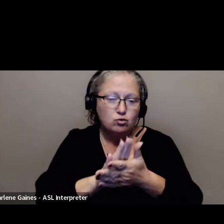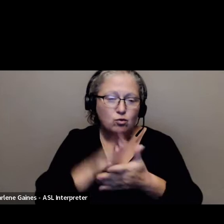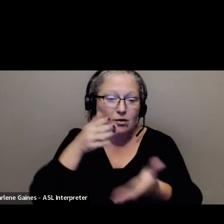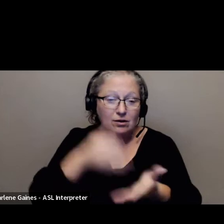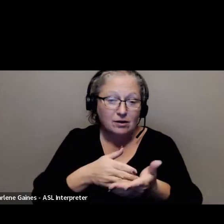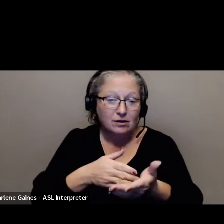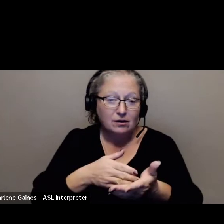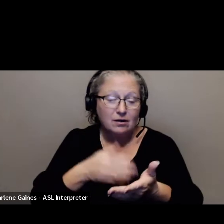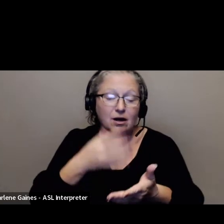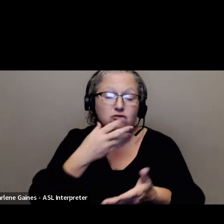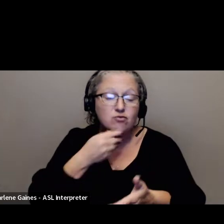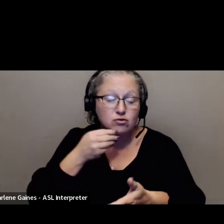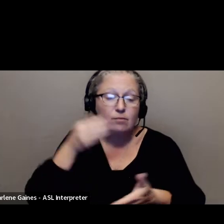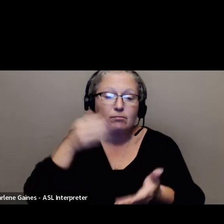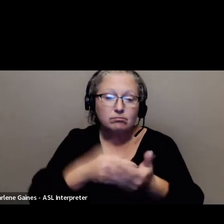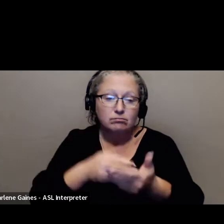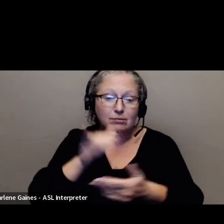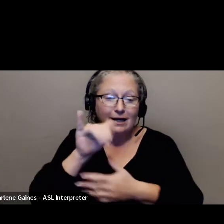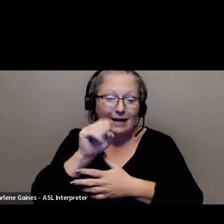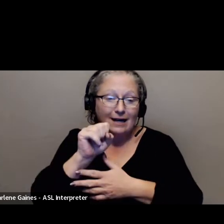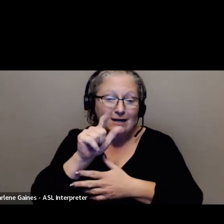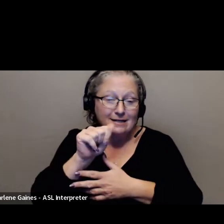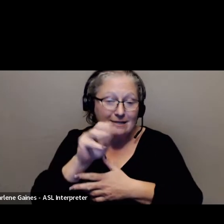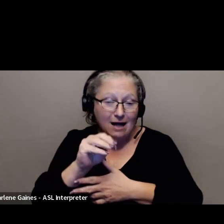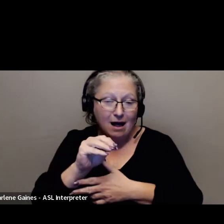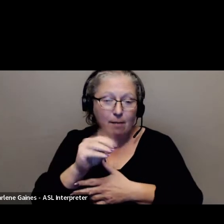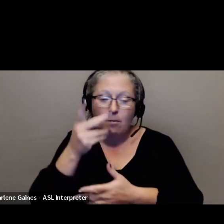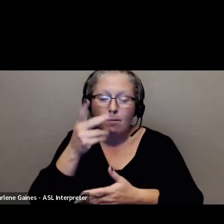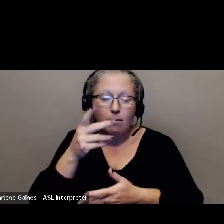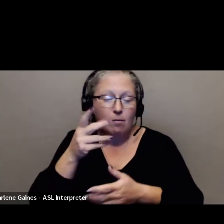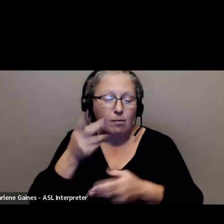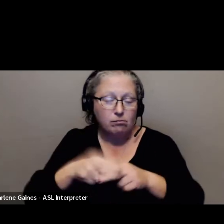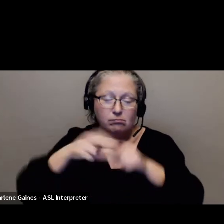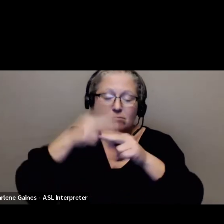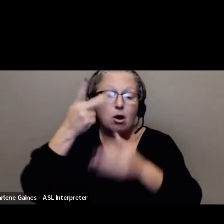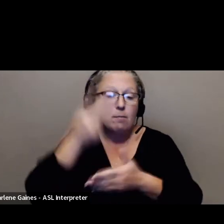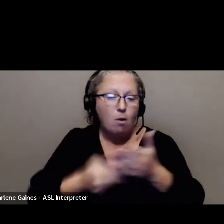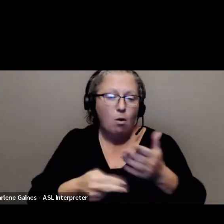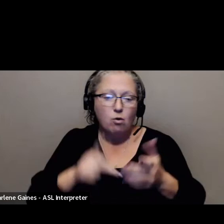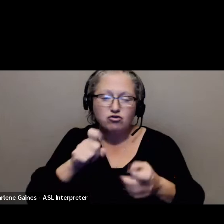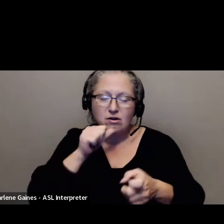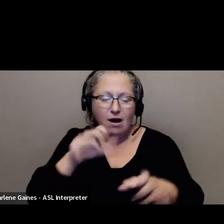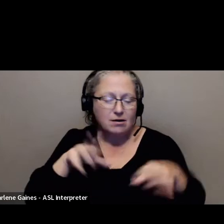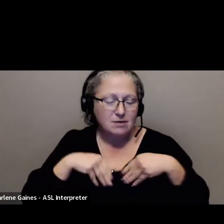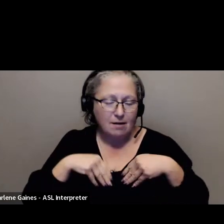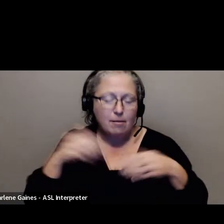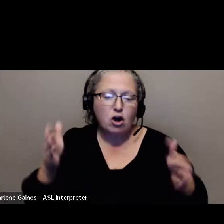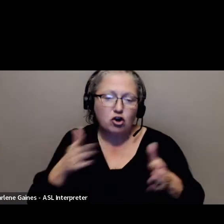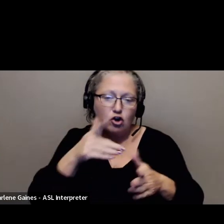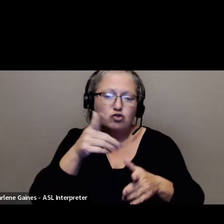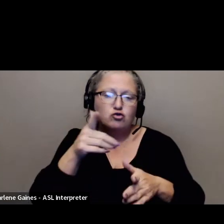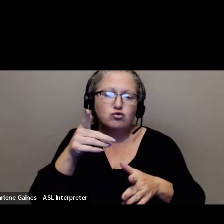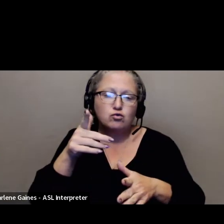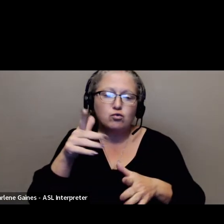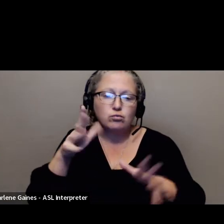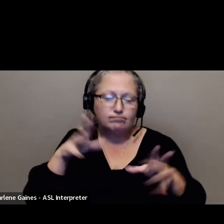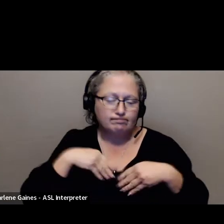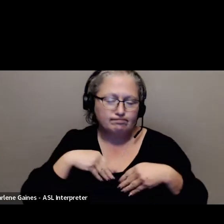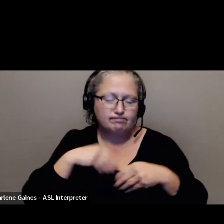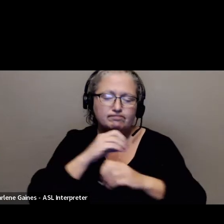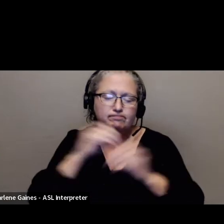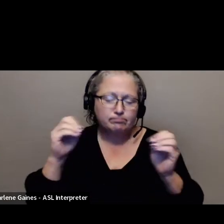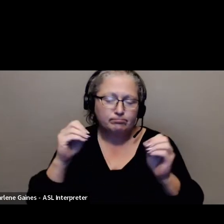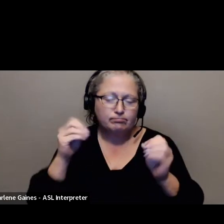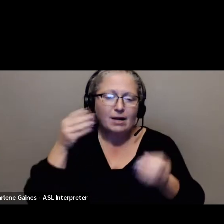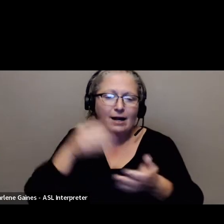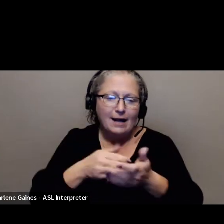Anti-Semitism, Islamophobia are on the rise. Neither should be tolerated. I encourage you to take zero tolerance approach to